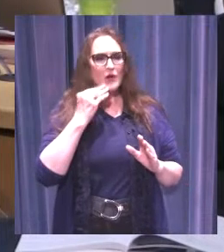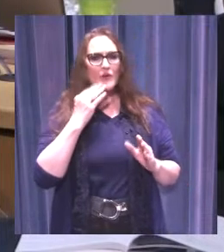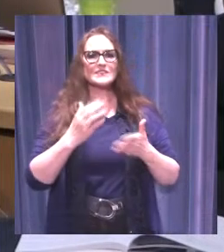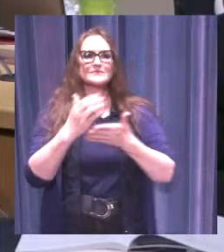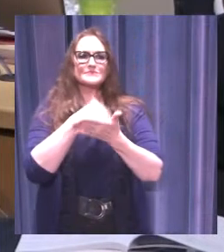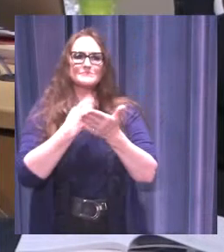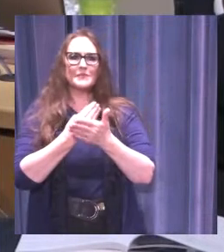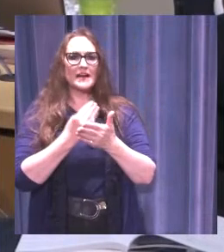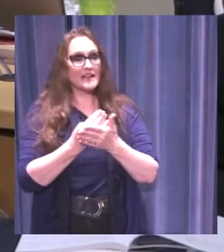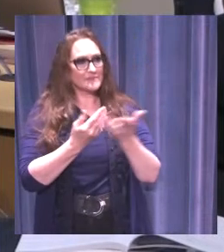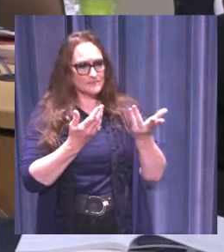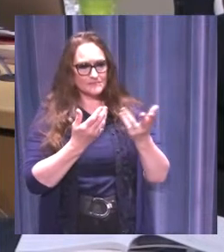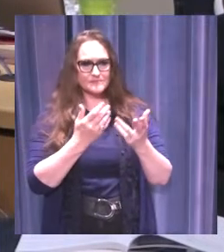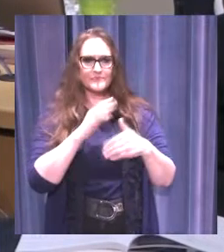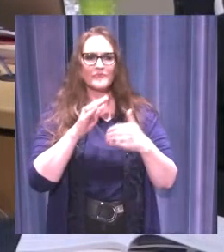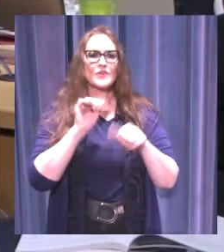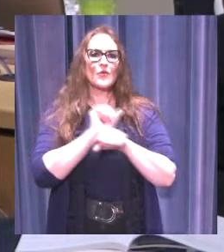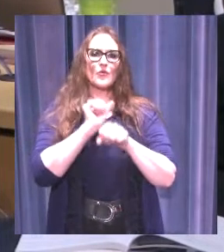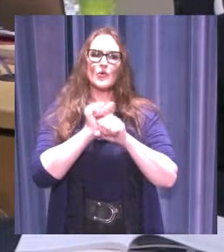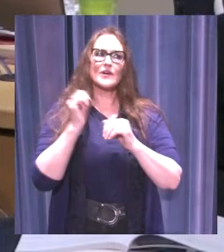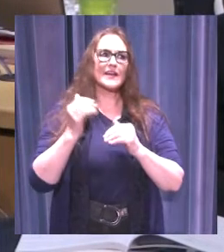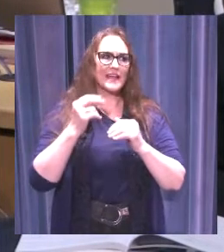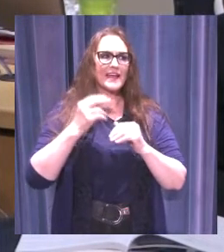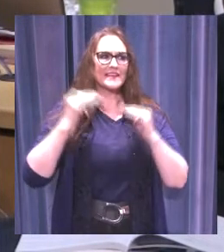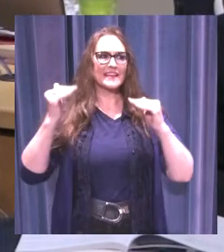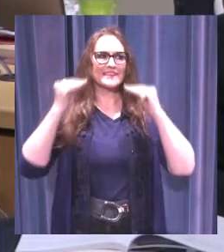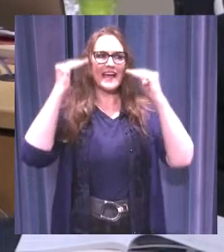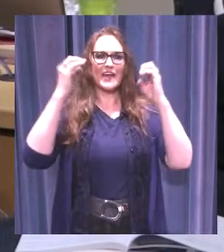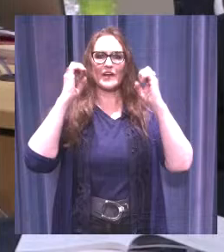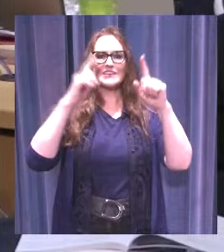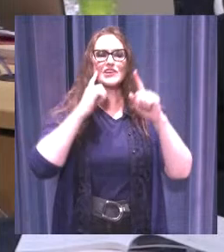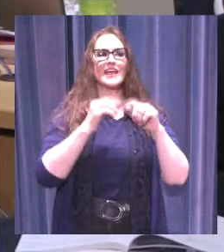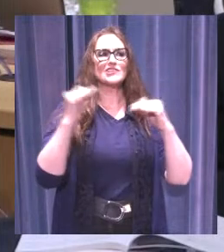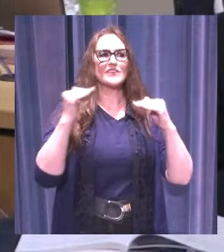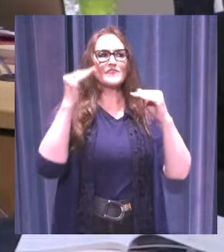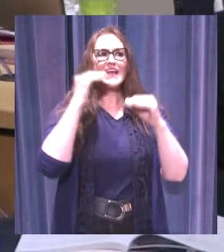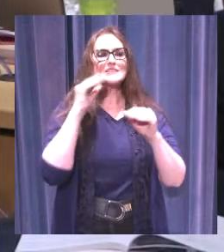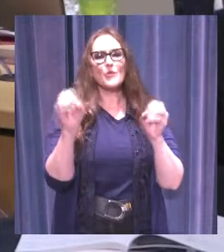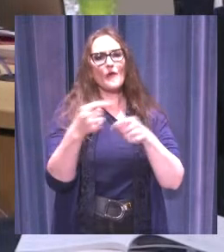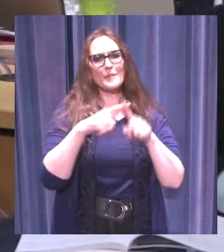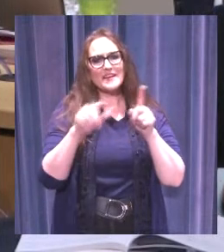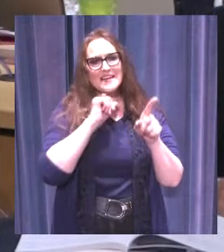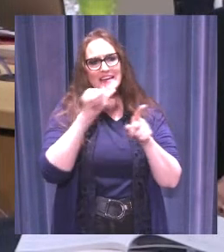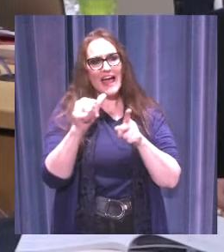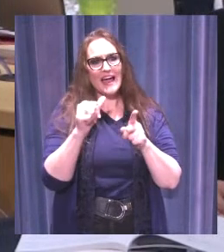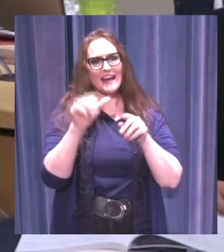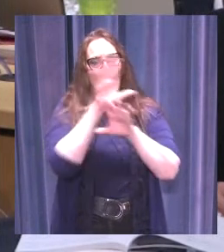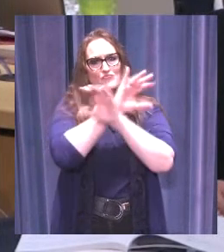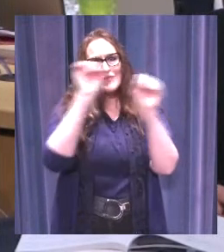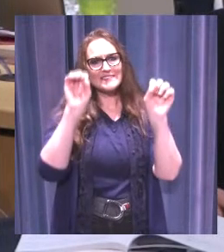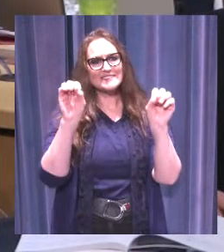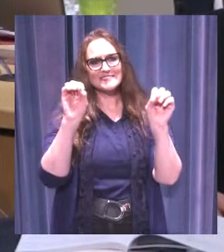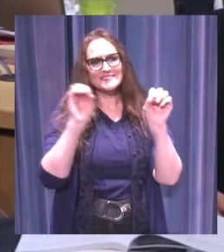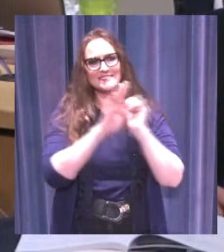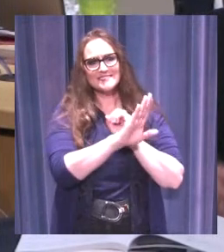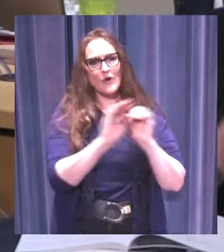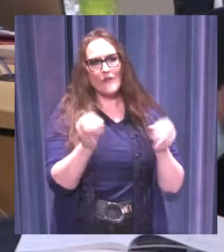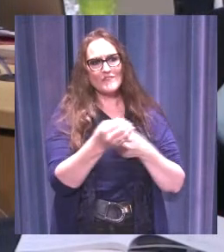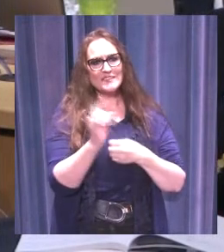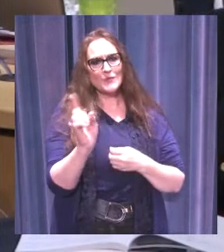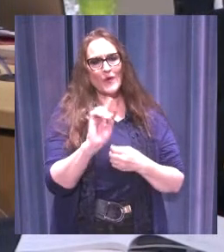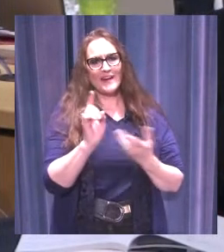and by all means work in higher education advancement office, not a president's office